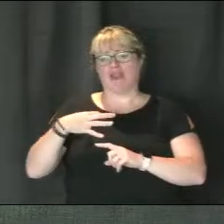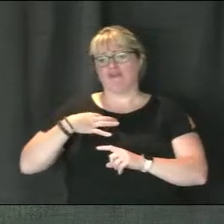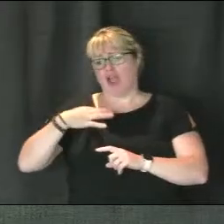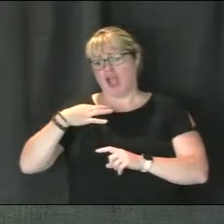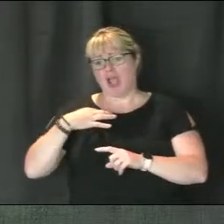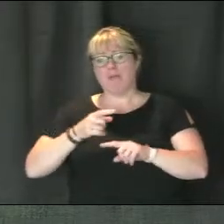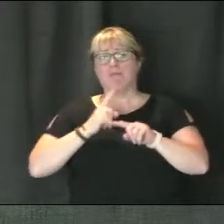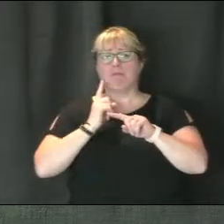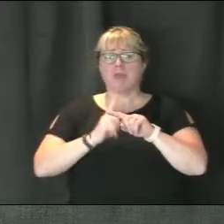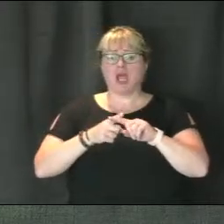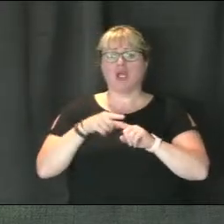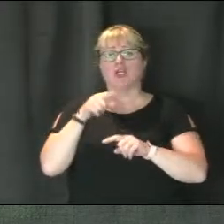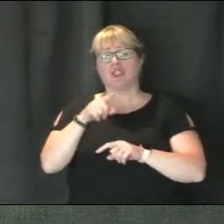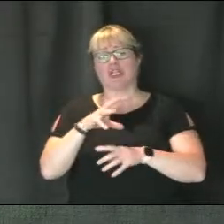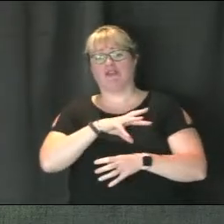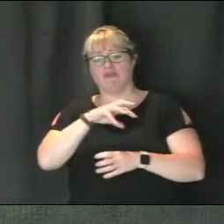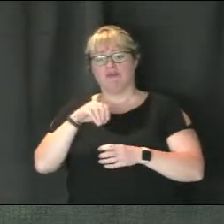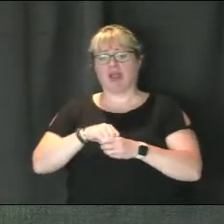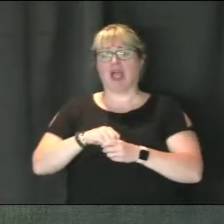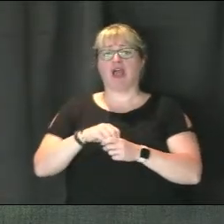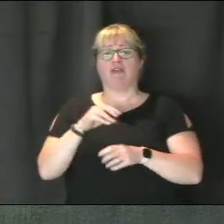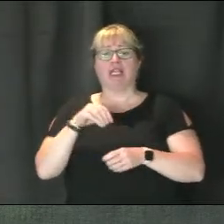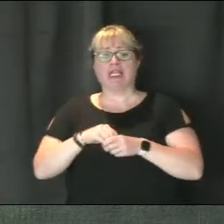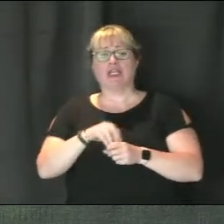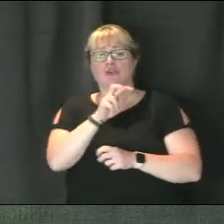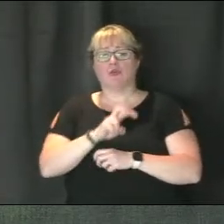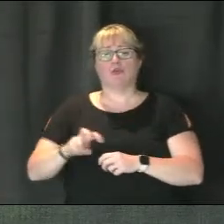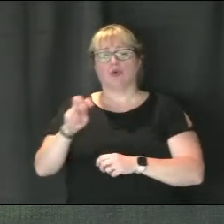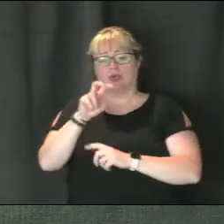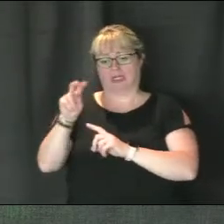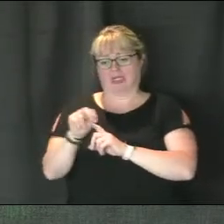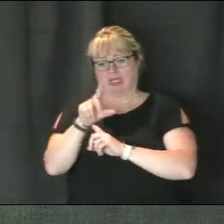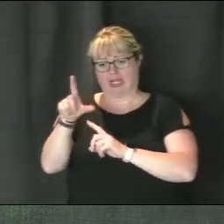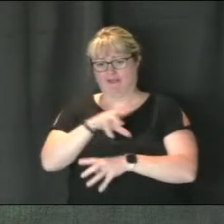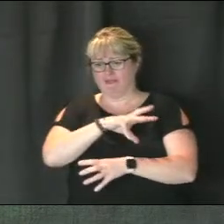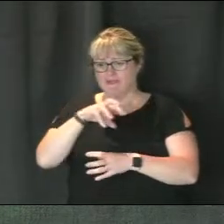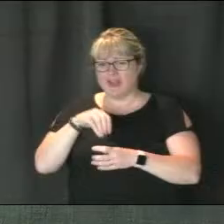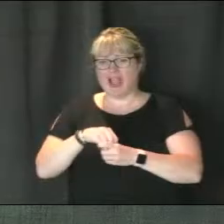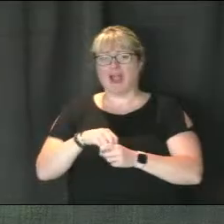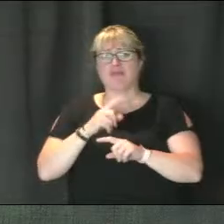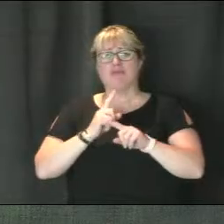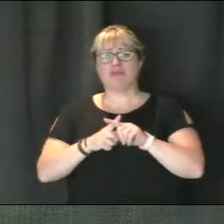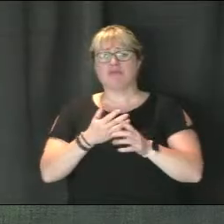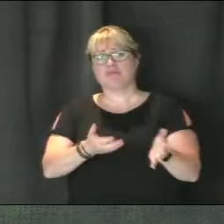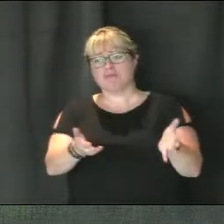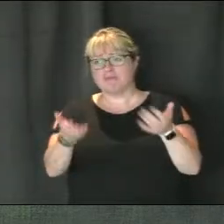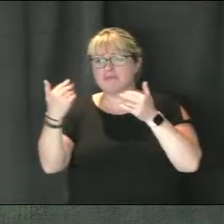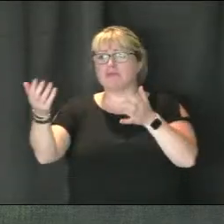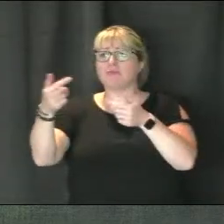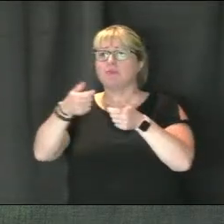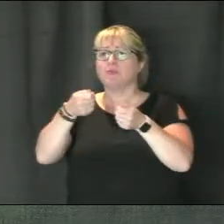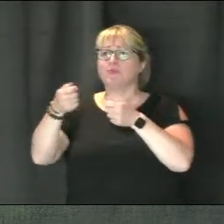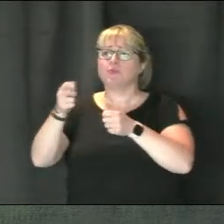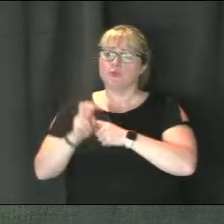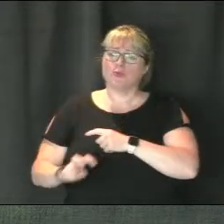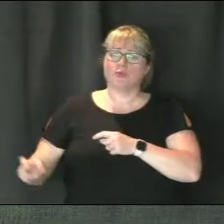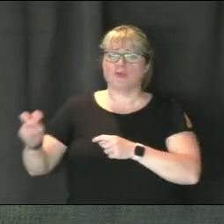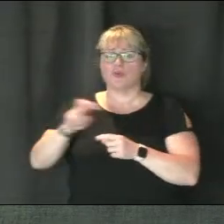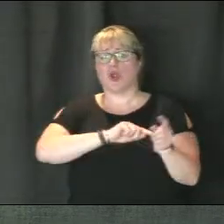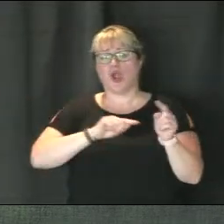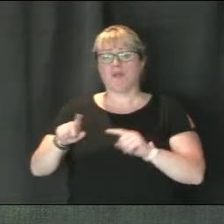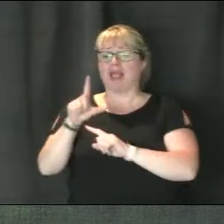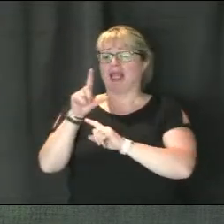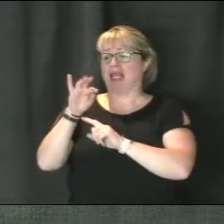and Development for Hospitality in Newfoundland and Labrador, and continues to strengthen the province's tourism sector. Unfortunately, Linda